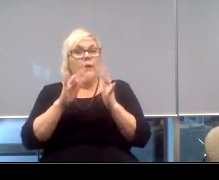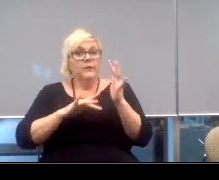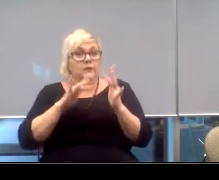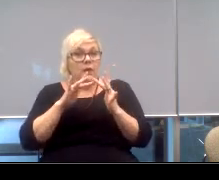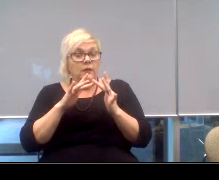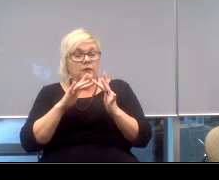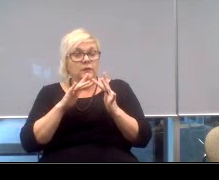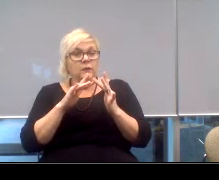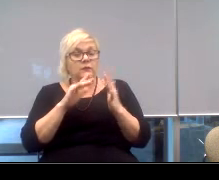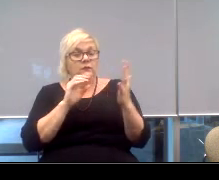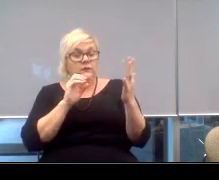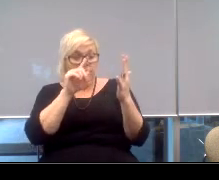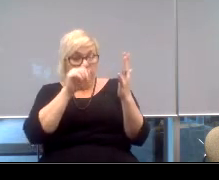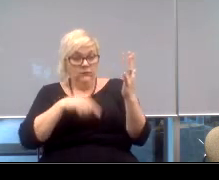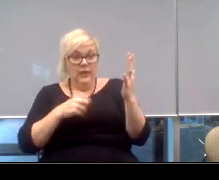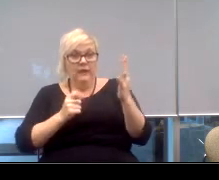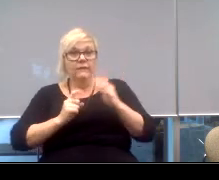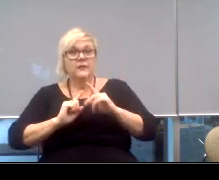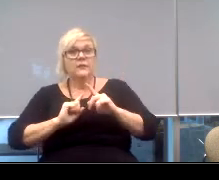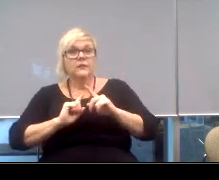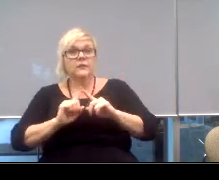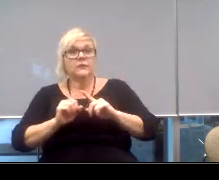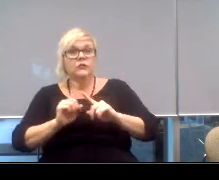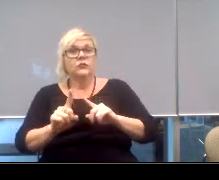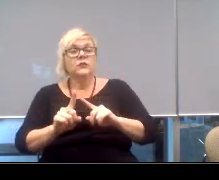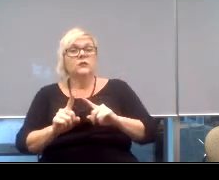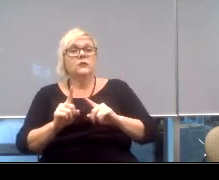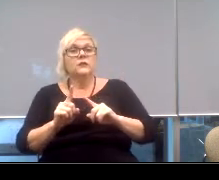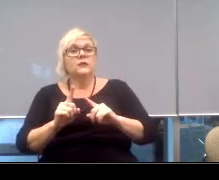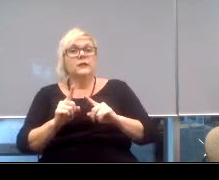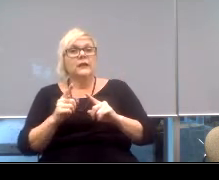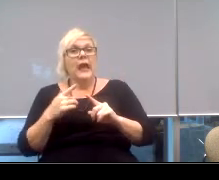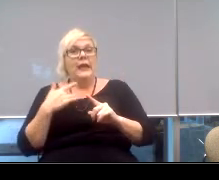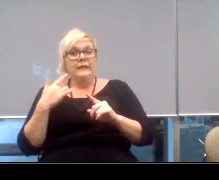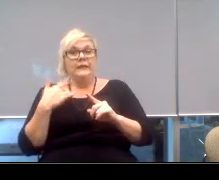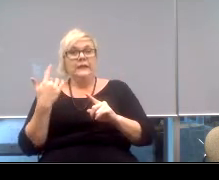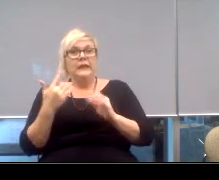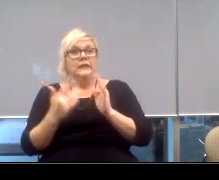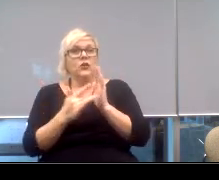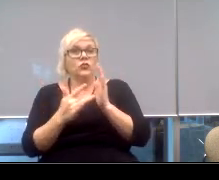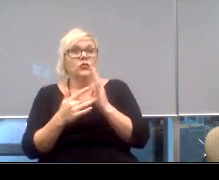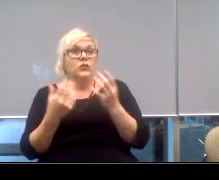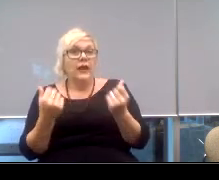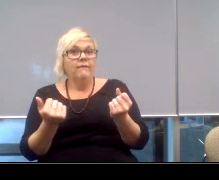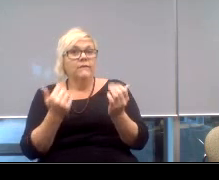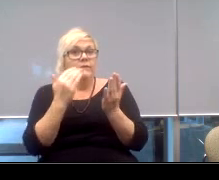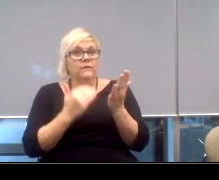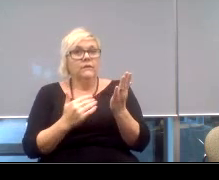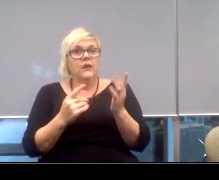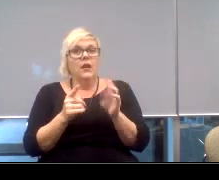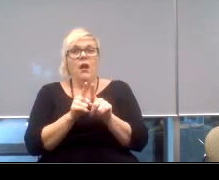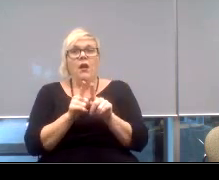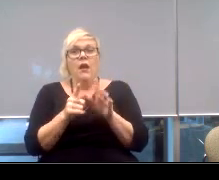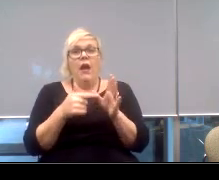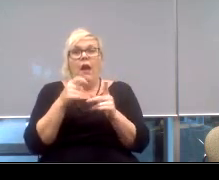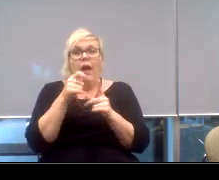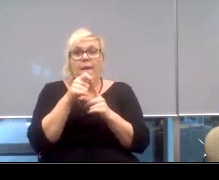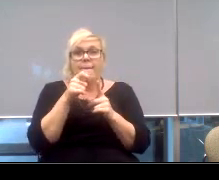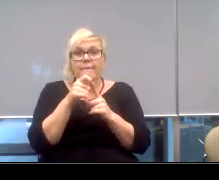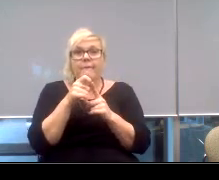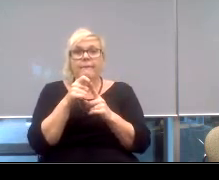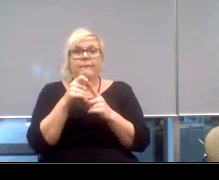that identifies a number or a range of existing assistive technology. This includes apps and